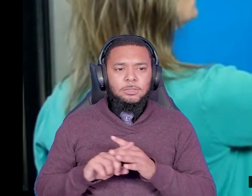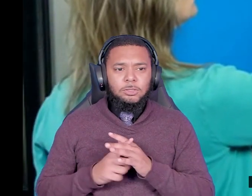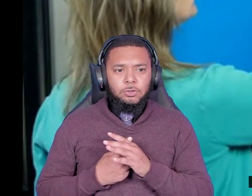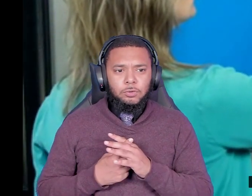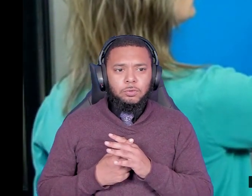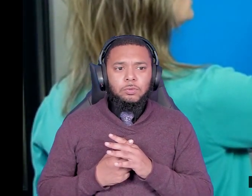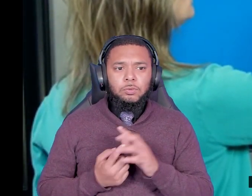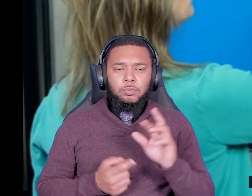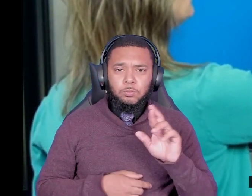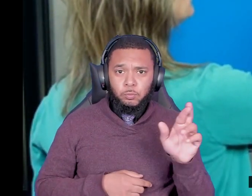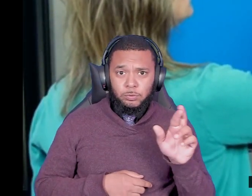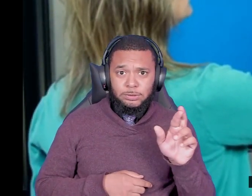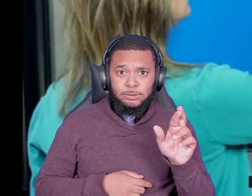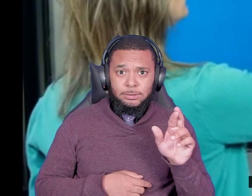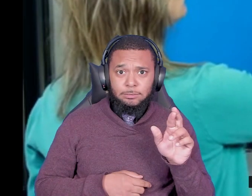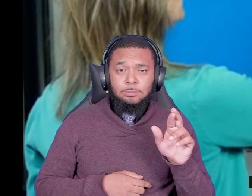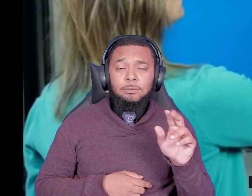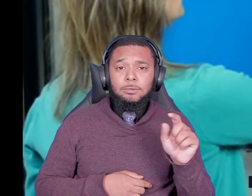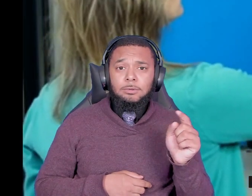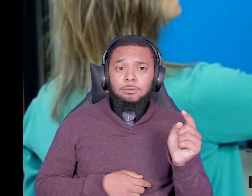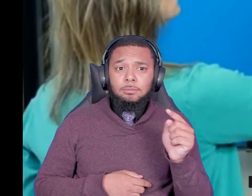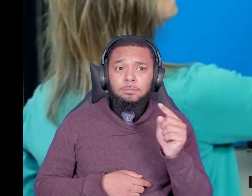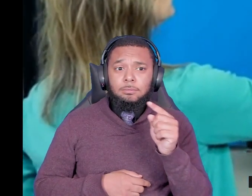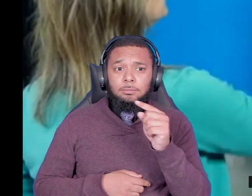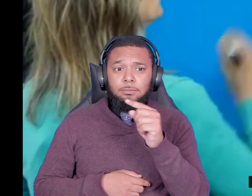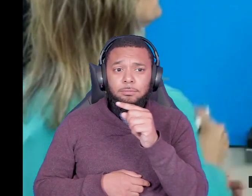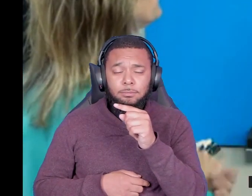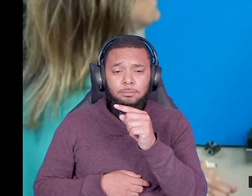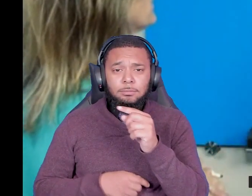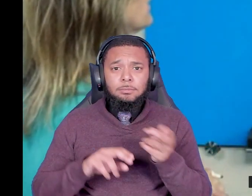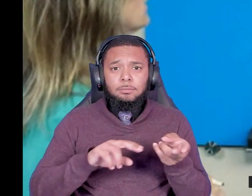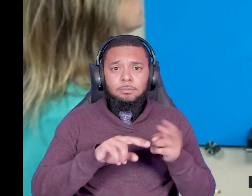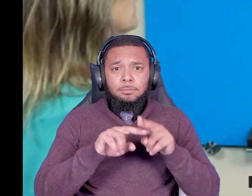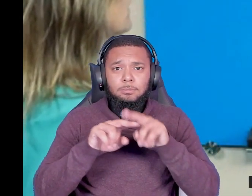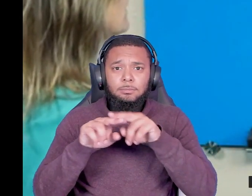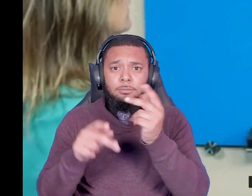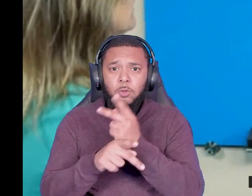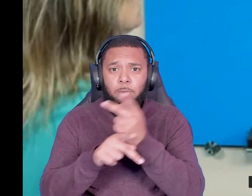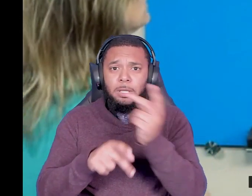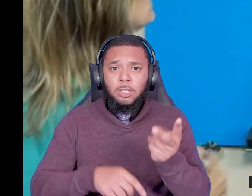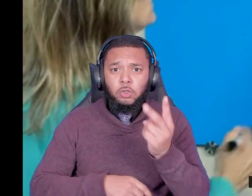I know I have to go up by powers of 2.